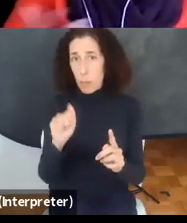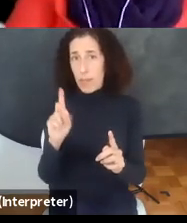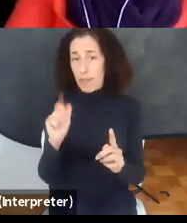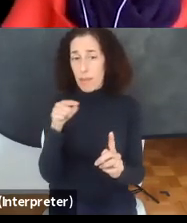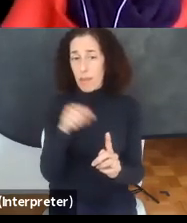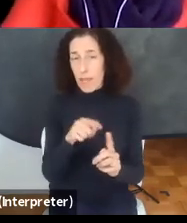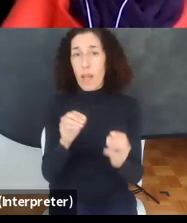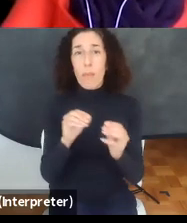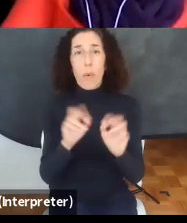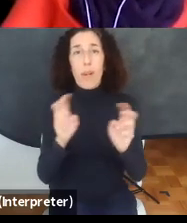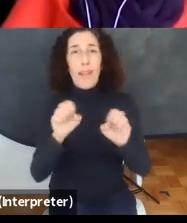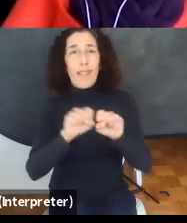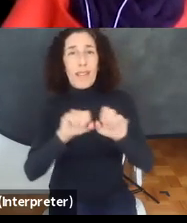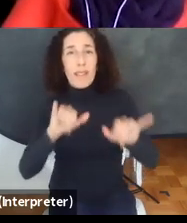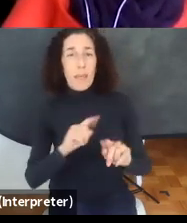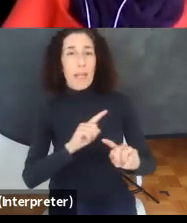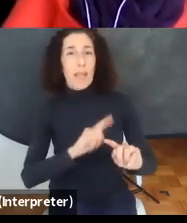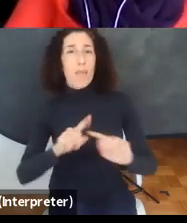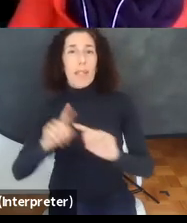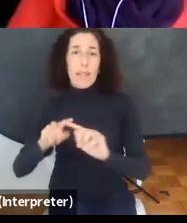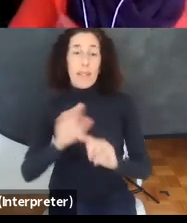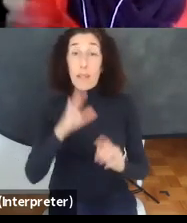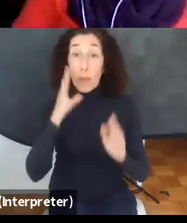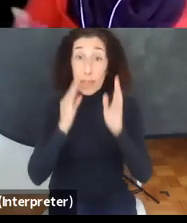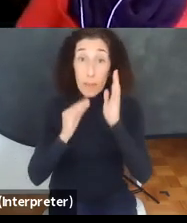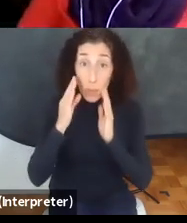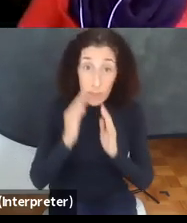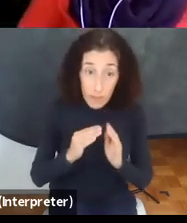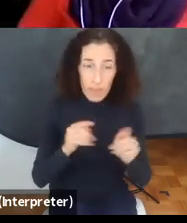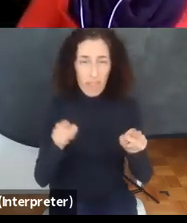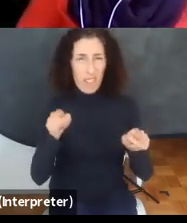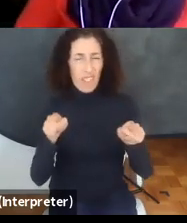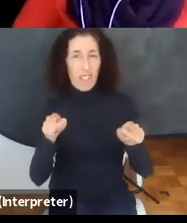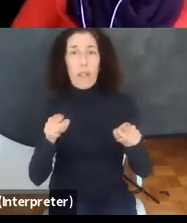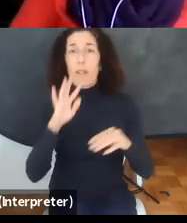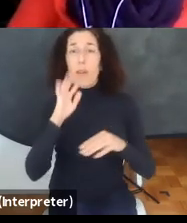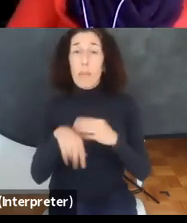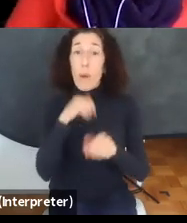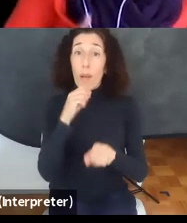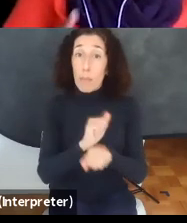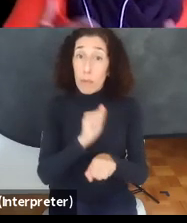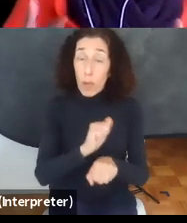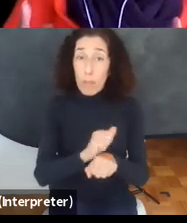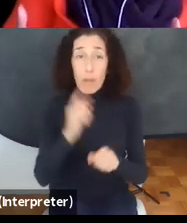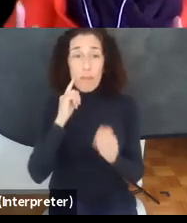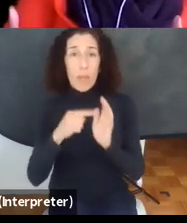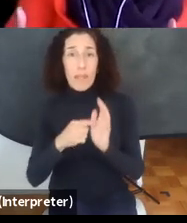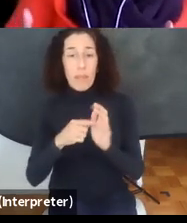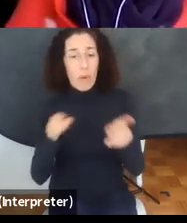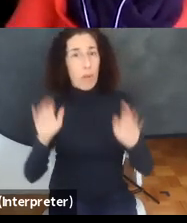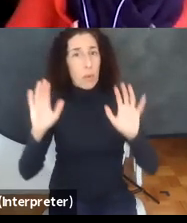systemic differences in their experiences. When we look at unemployment, for instance, we see that among people